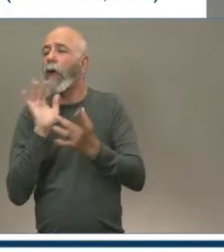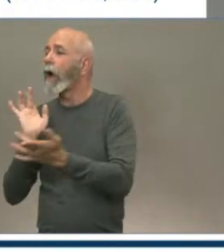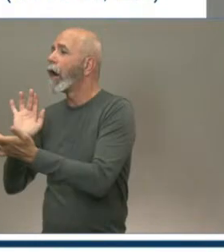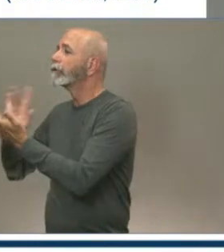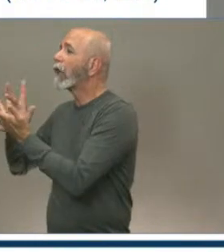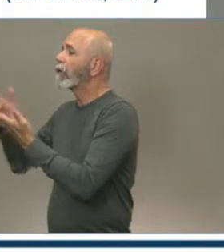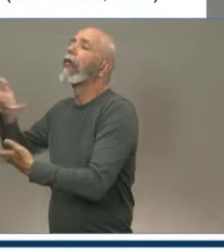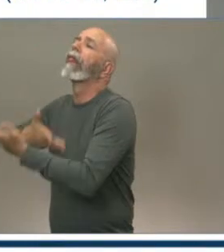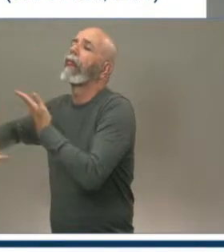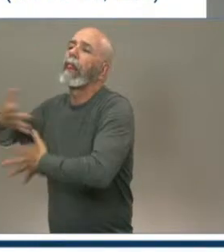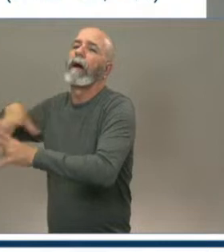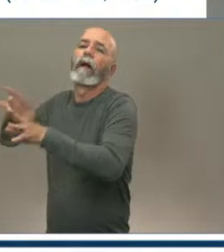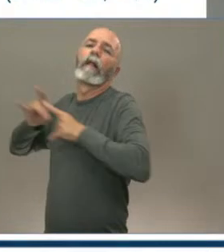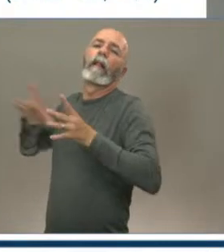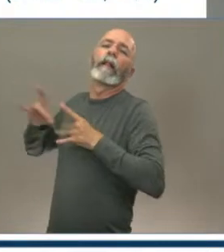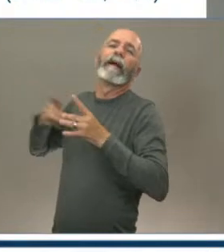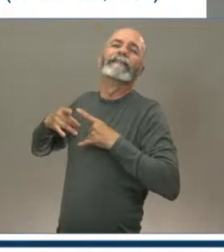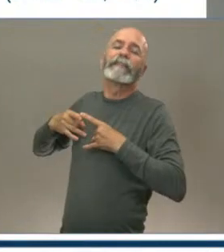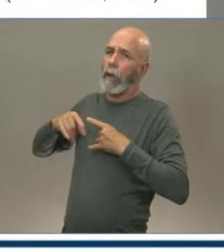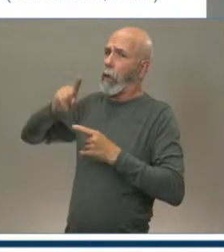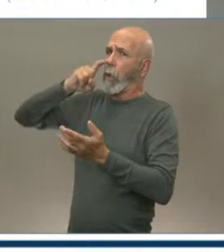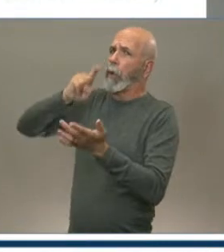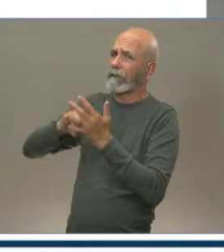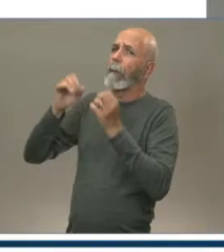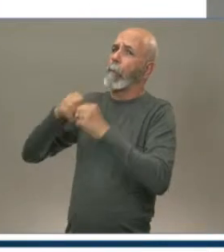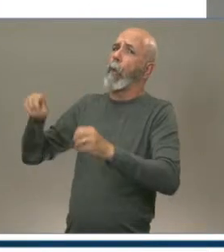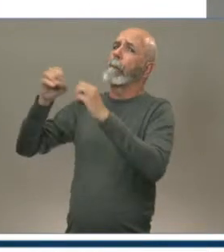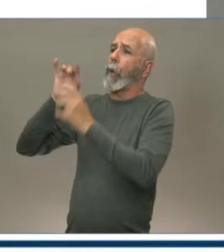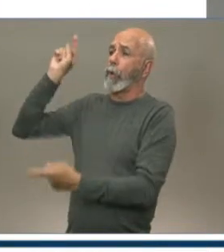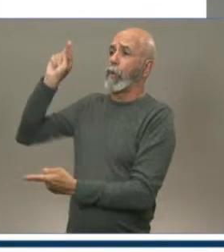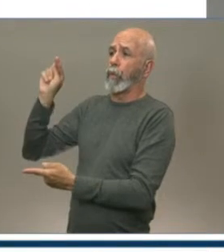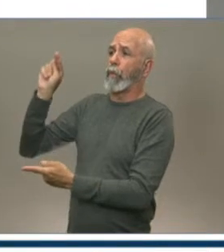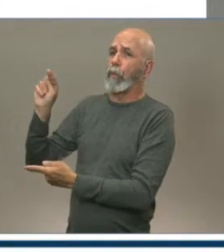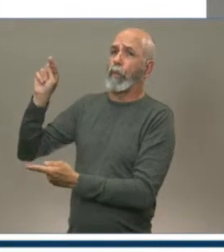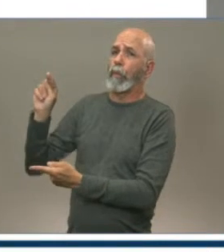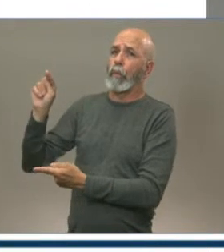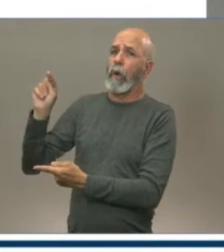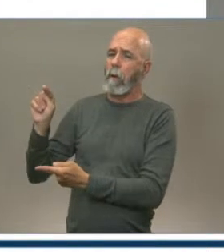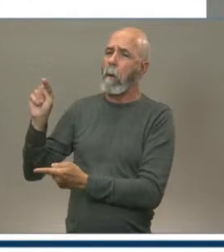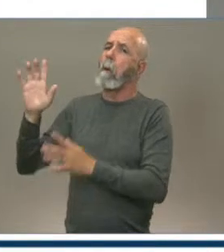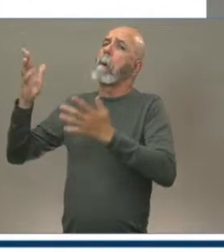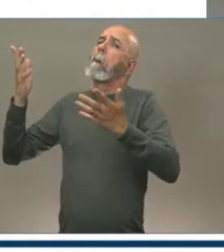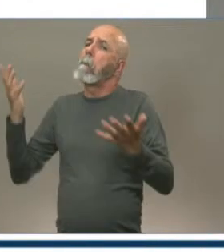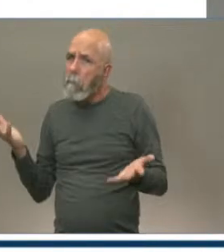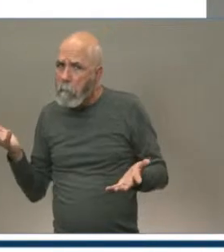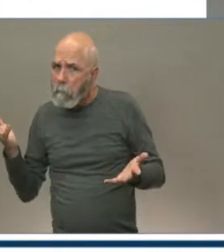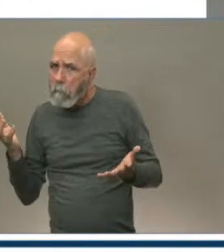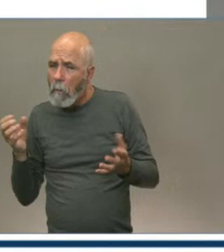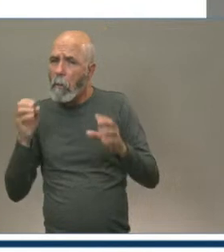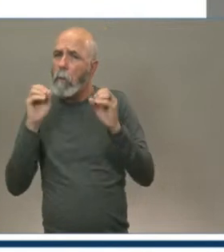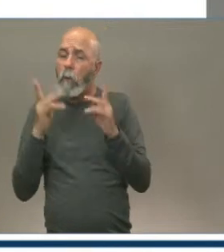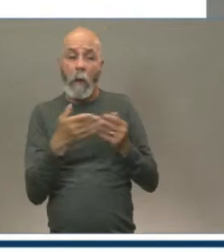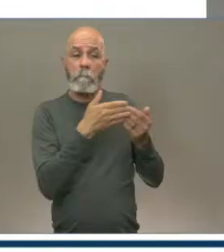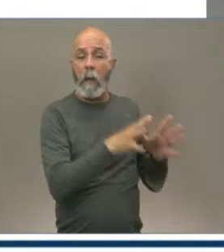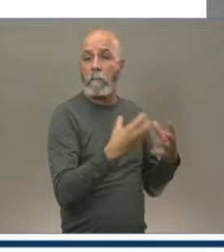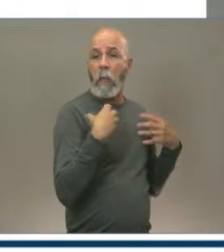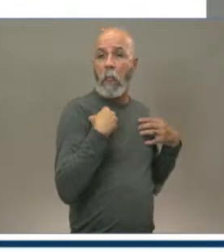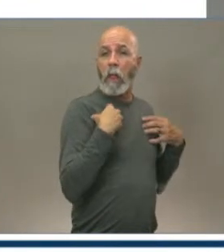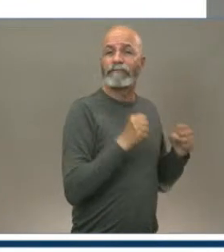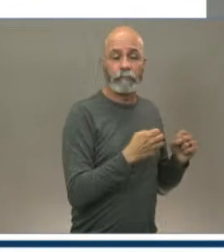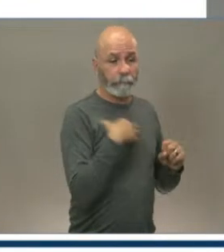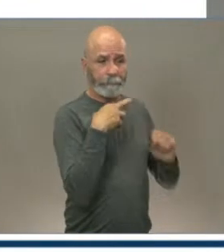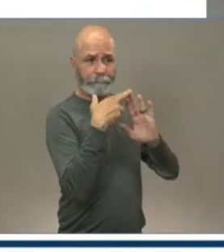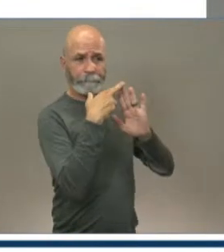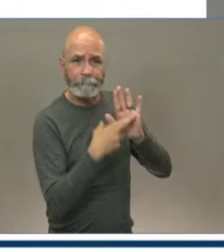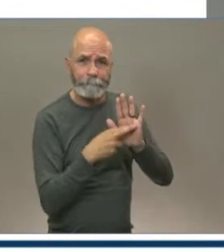way down, which is really a direct indication of the impact of the public health restrictions and people being separated